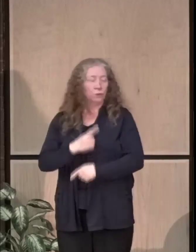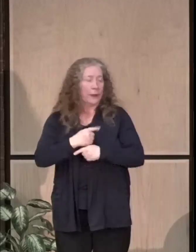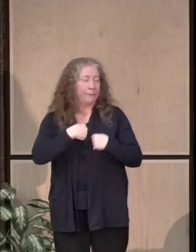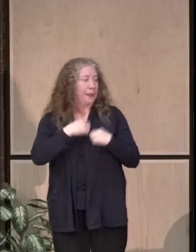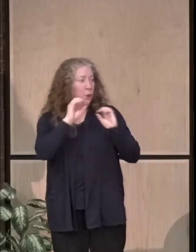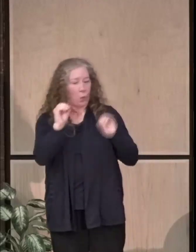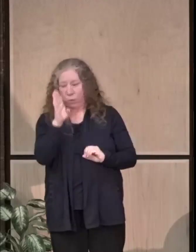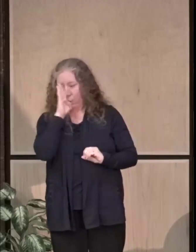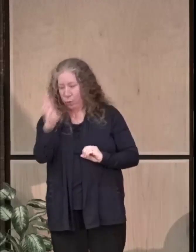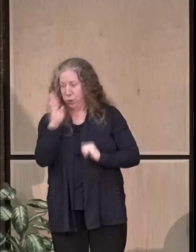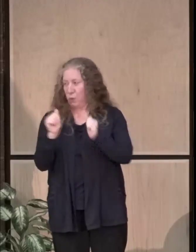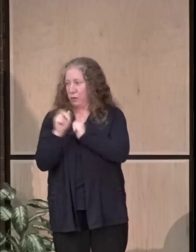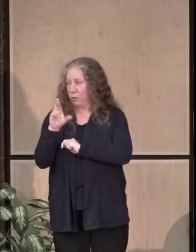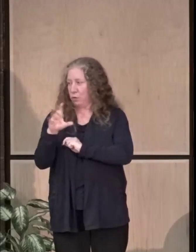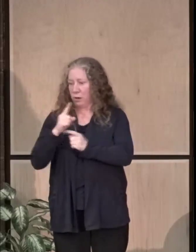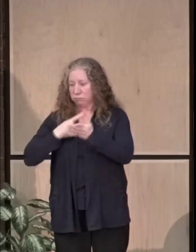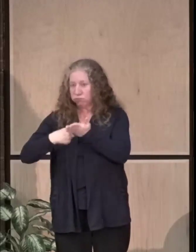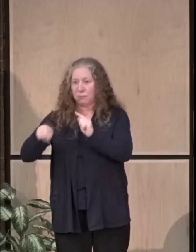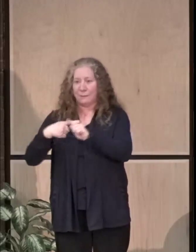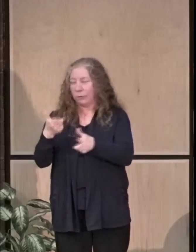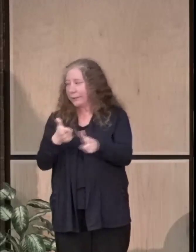direct conversations.